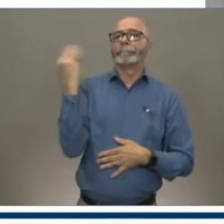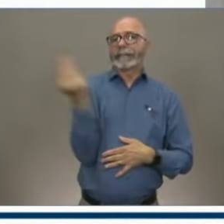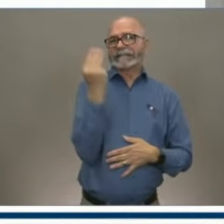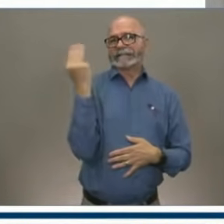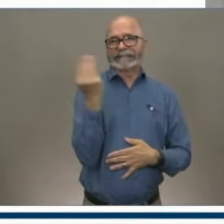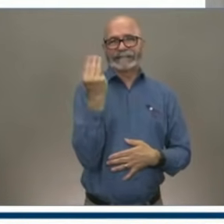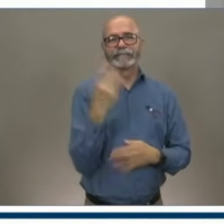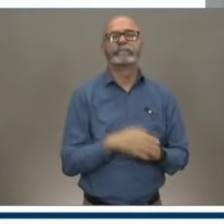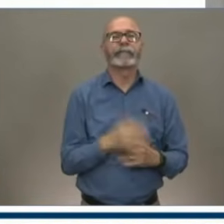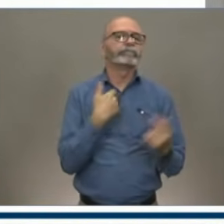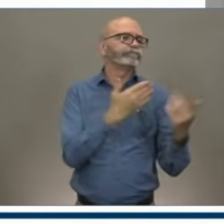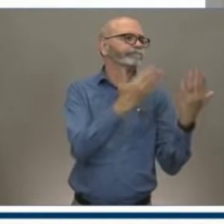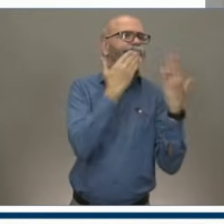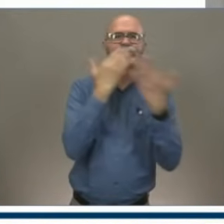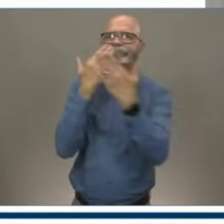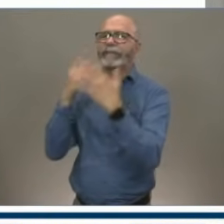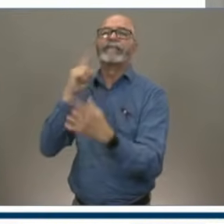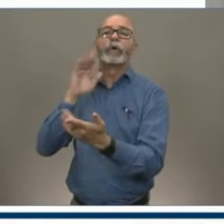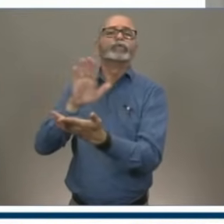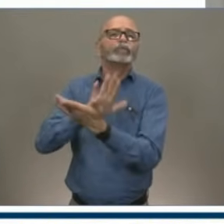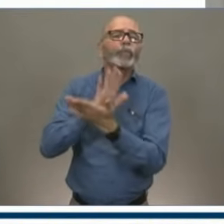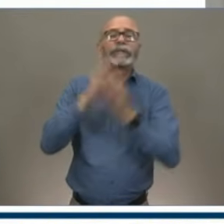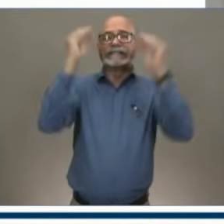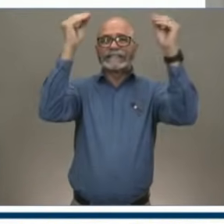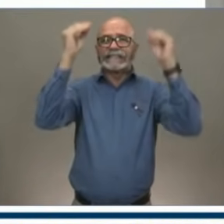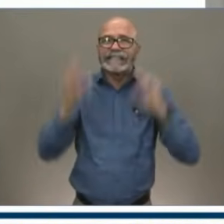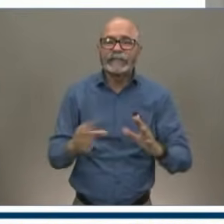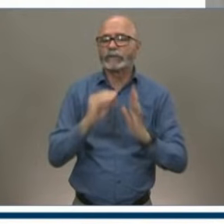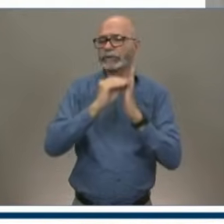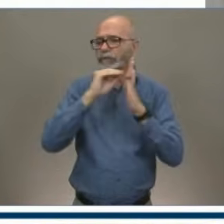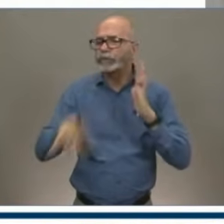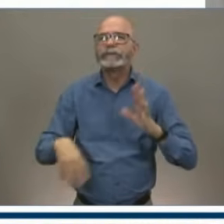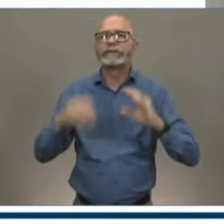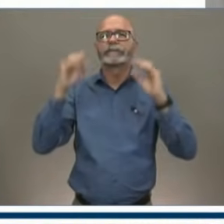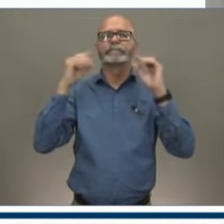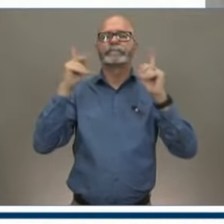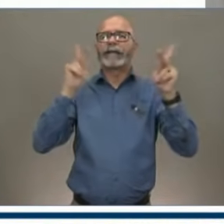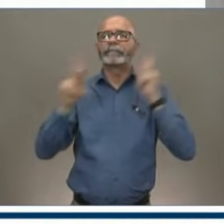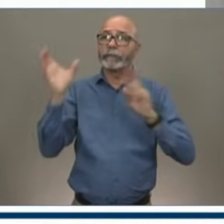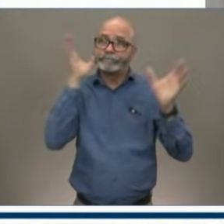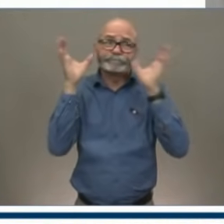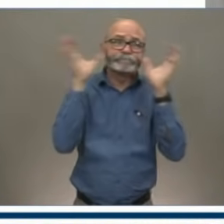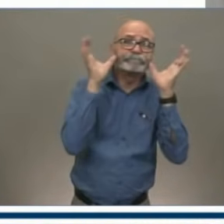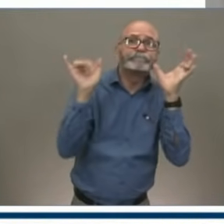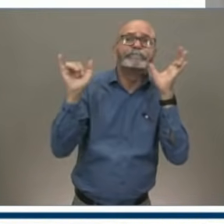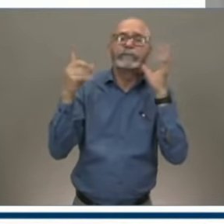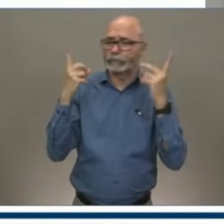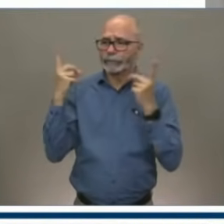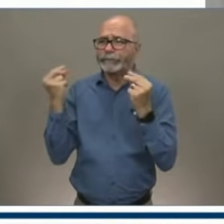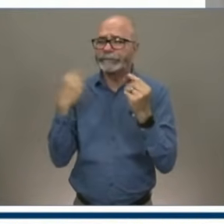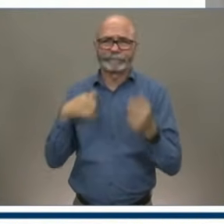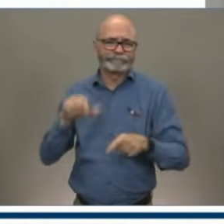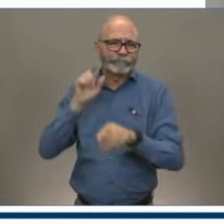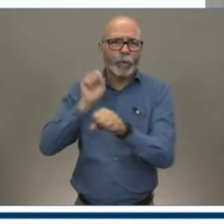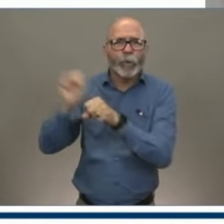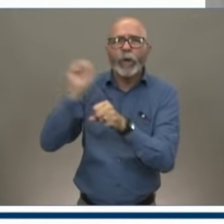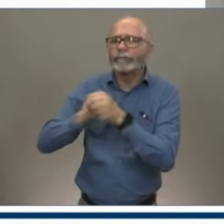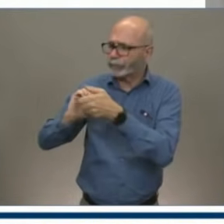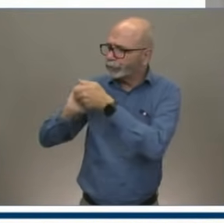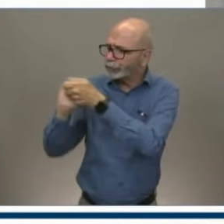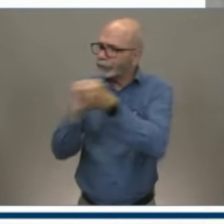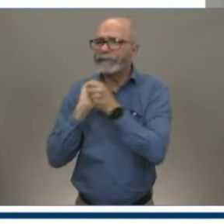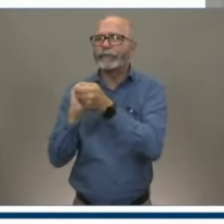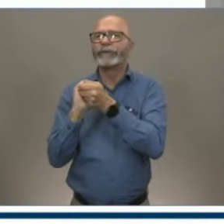teachers, parents, and students, for their cooperation during this time. I also want to give a big shout out to the cleaning